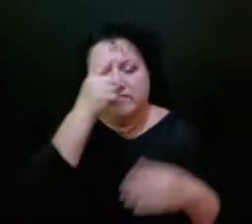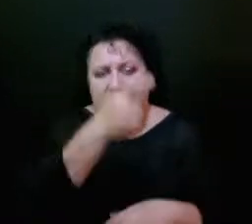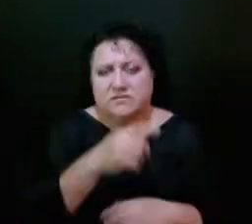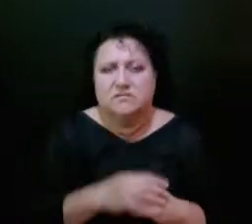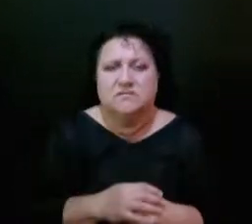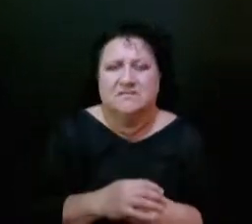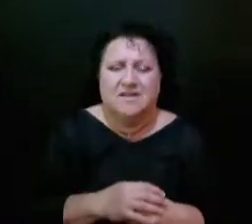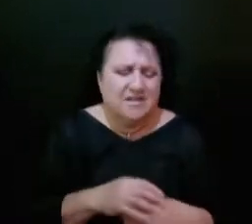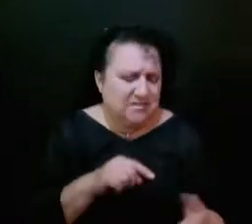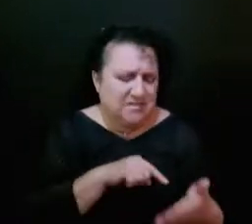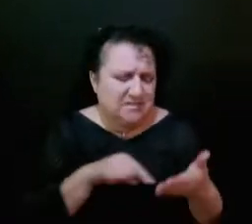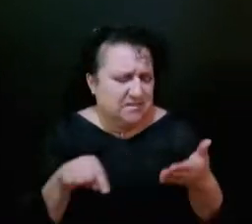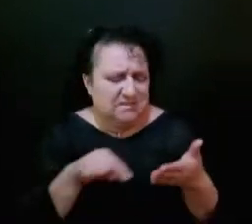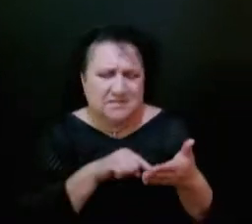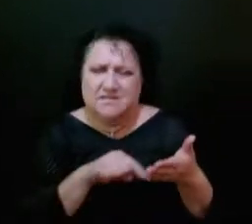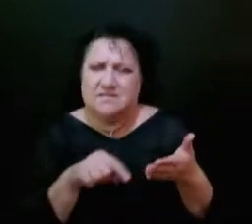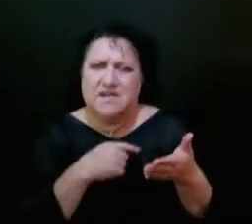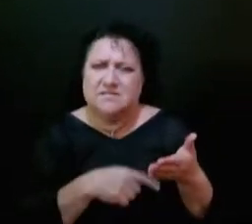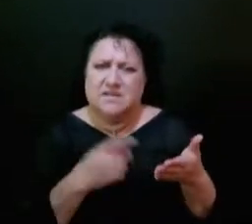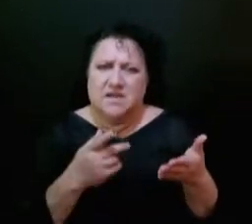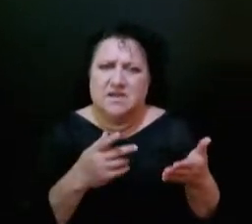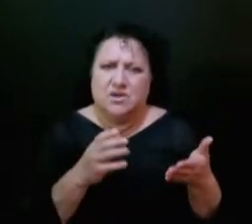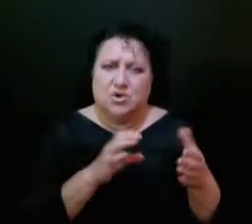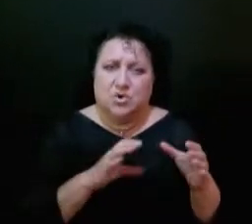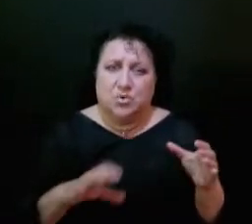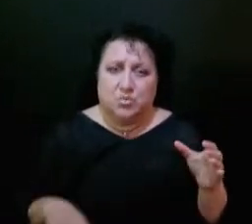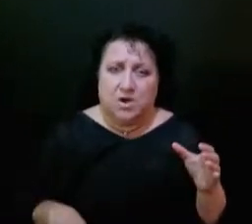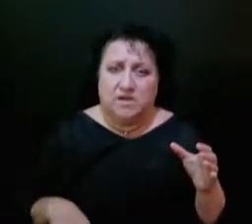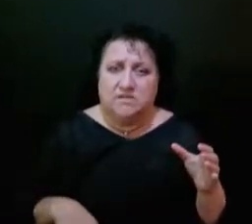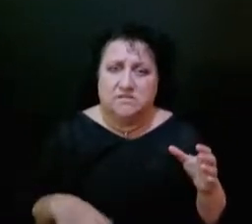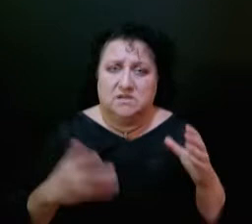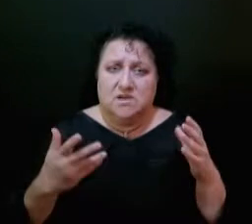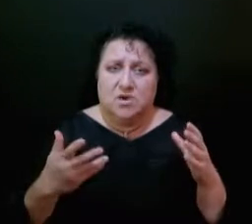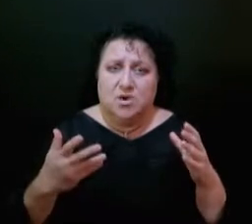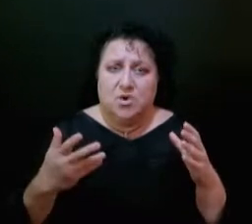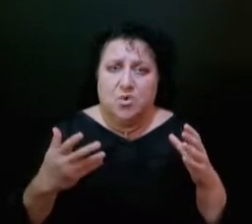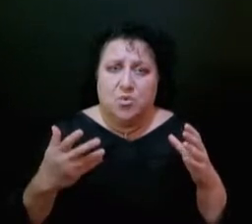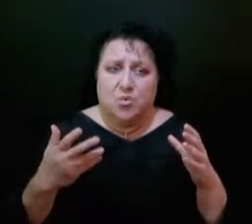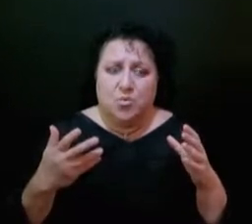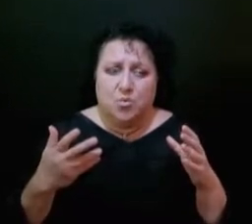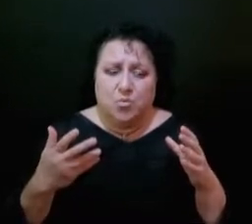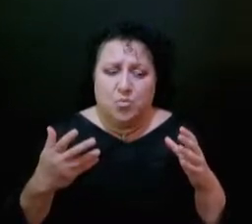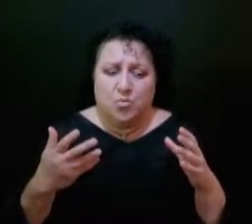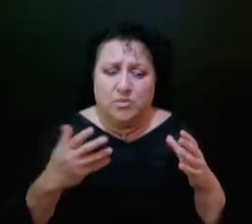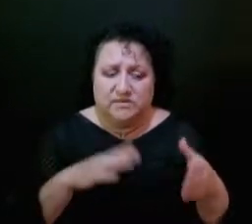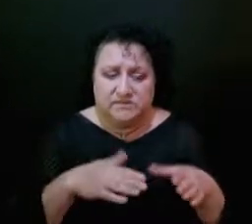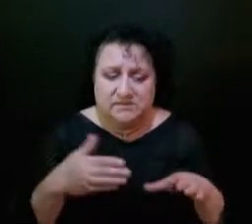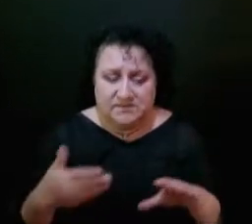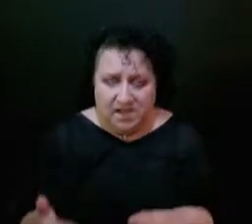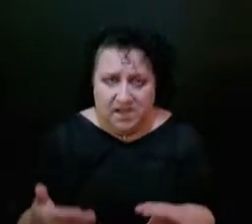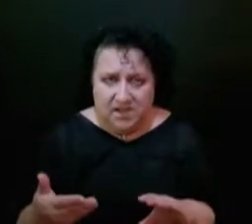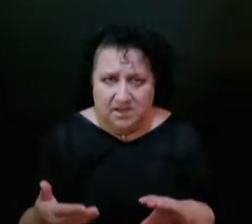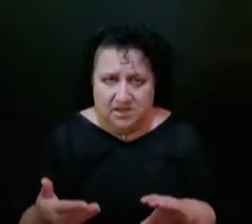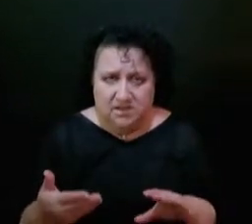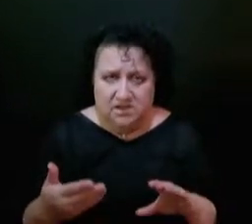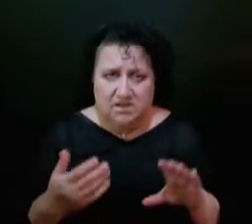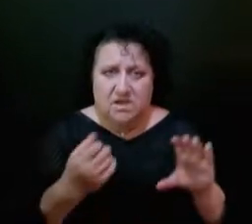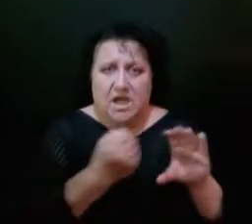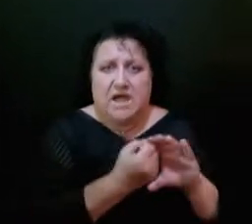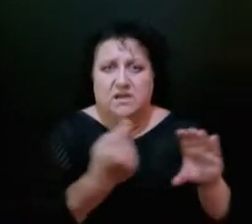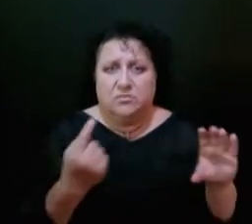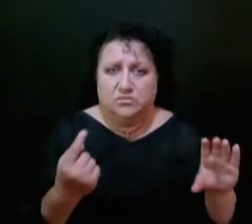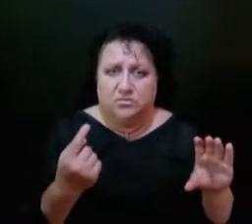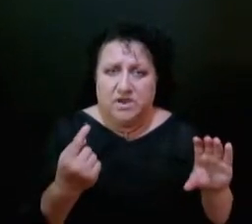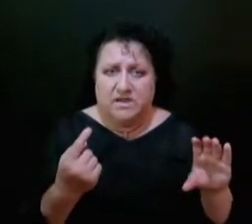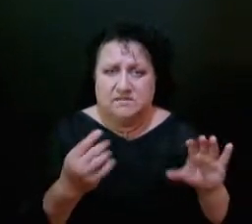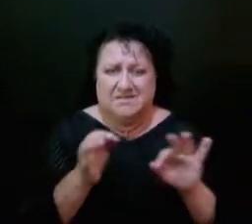Christ was raised from a state of death. It is saying that he was raised out from the dead. That means he is the first of many who